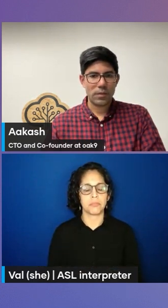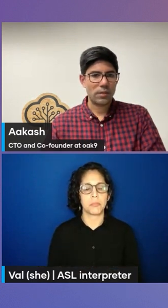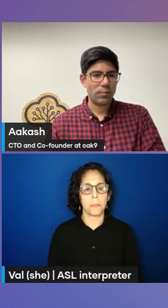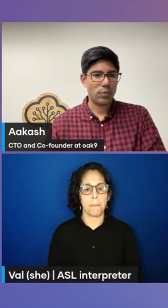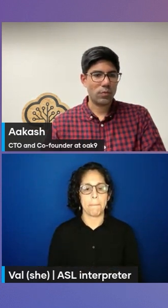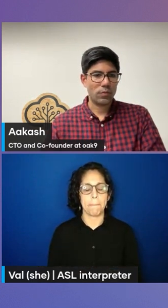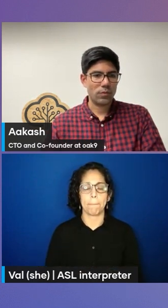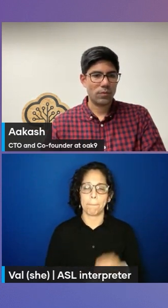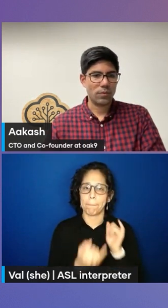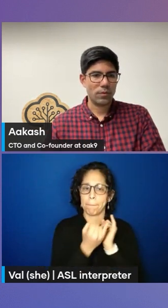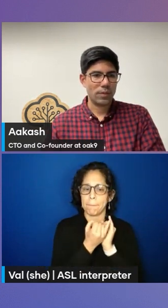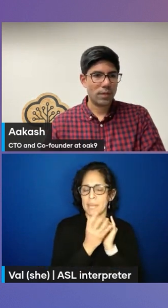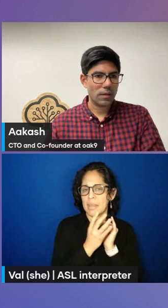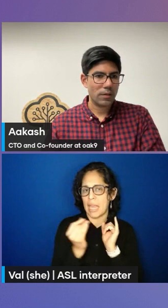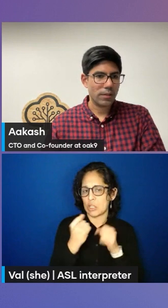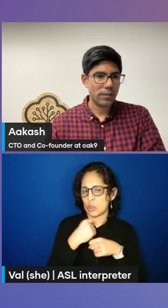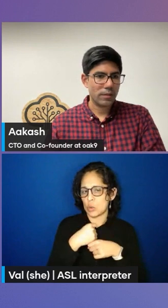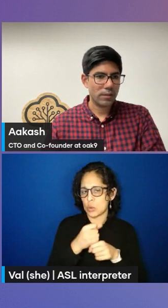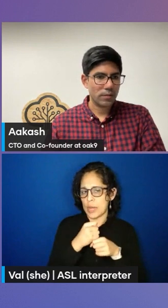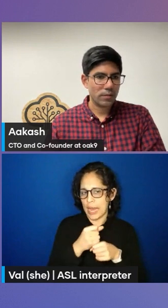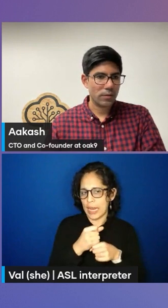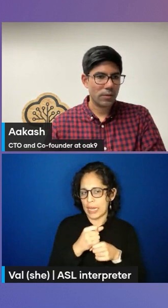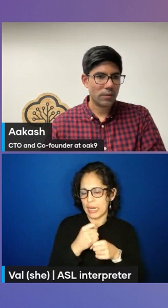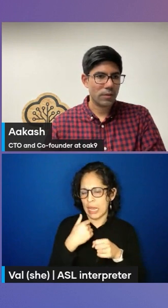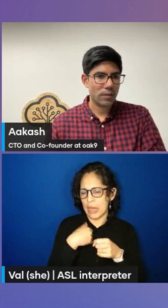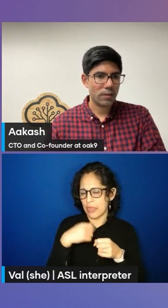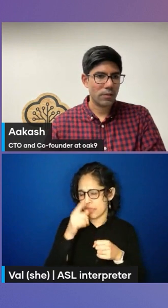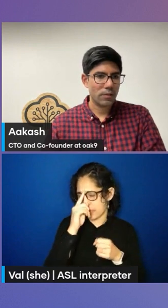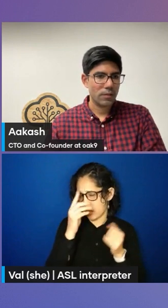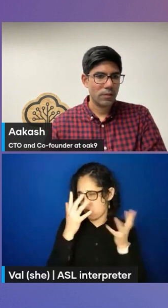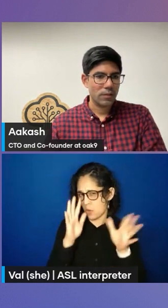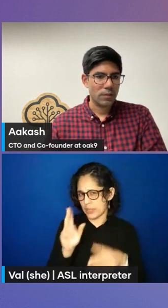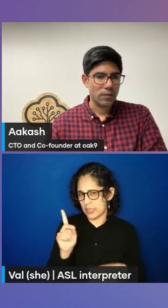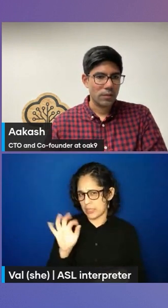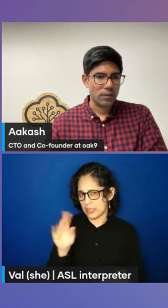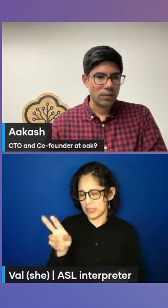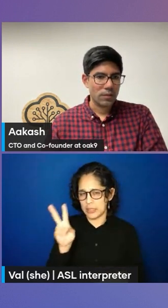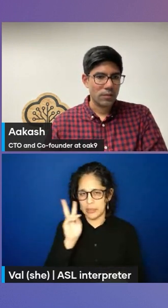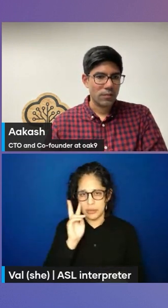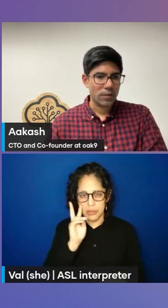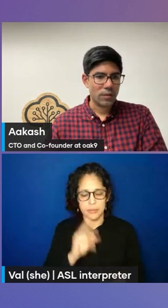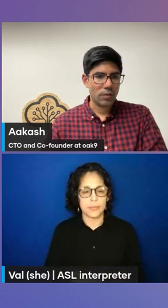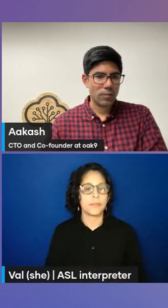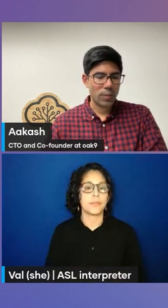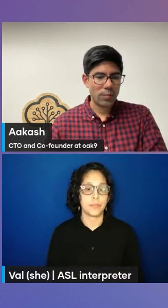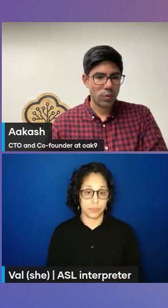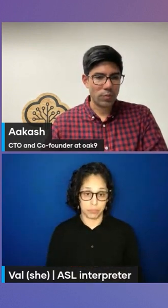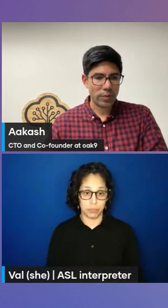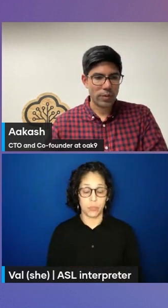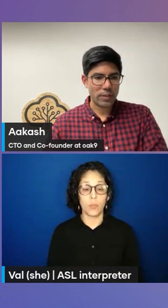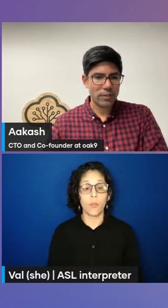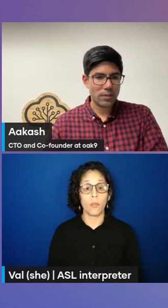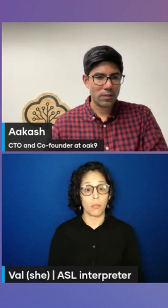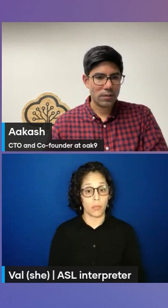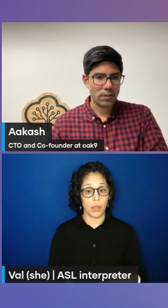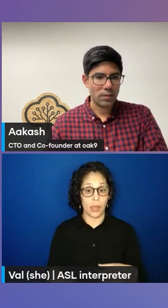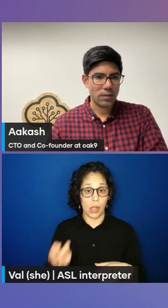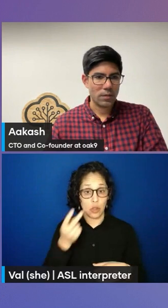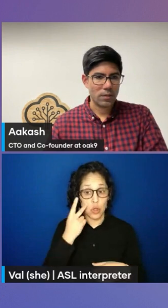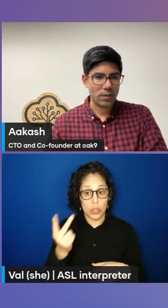And create a poll. I think I already did, so let's see here. So if I look at my pull